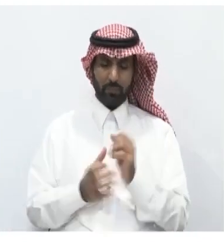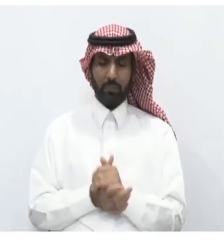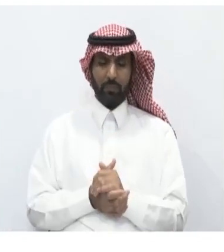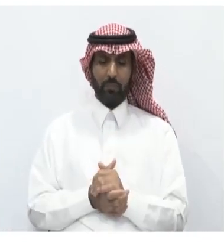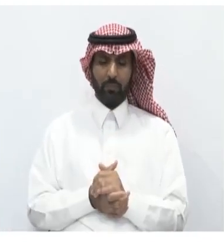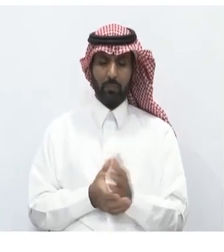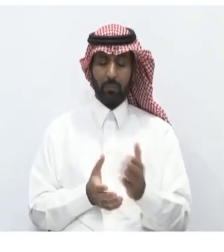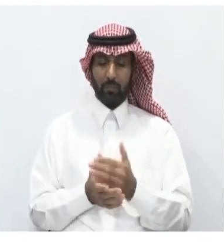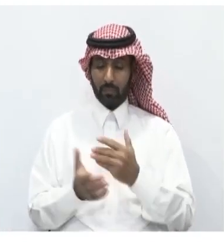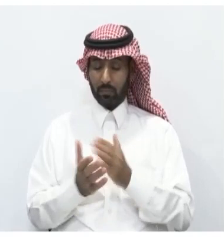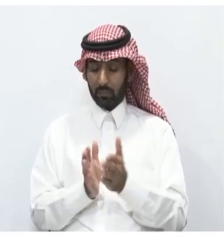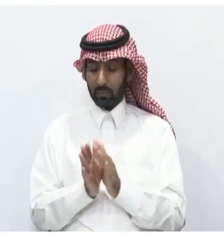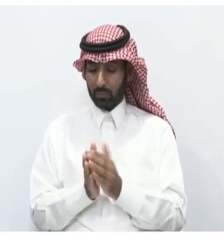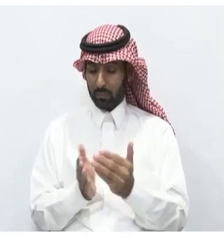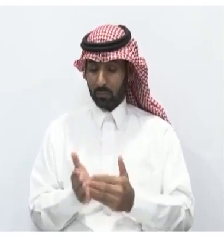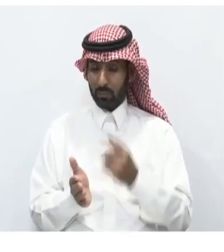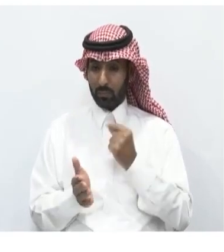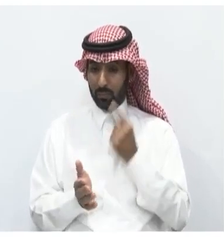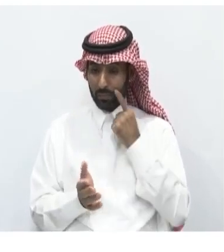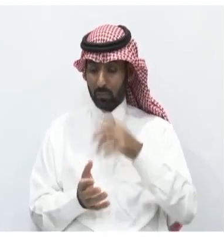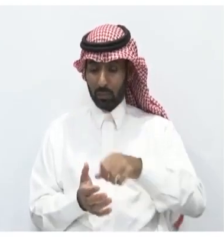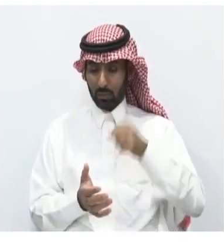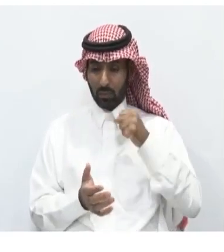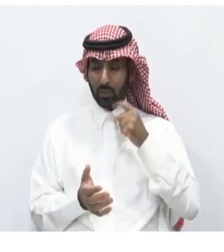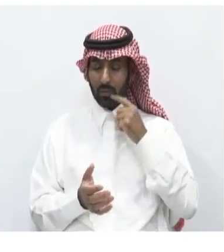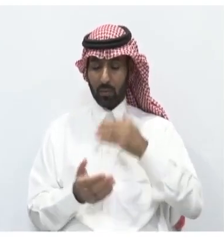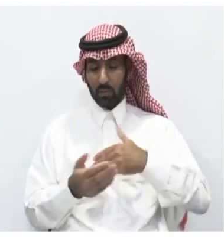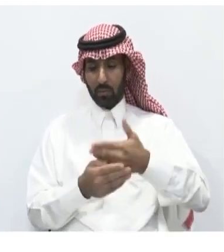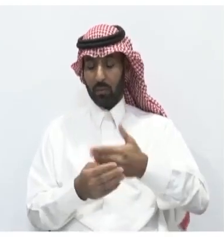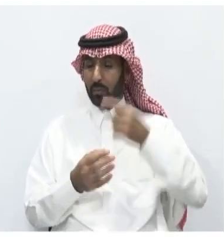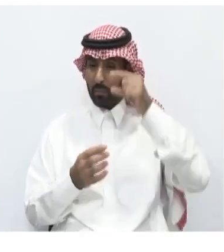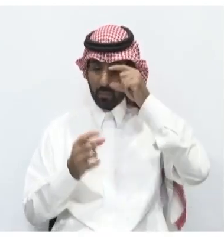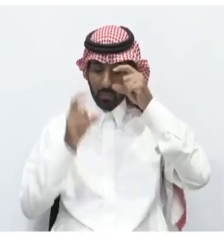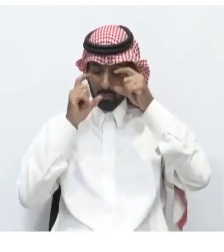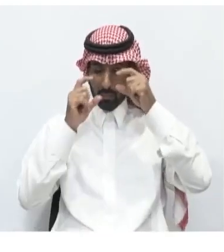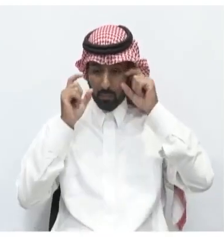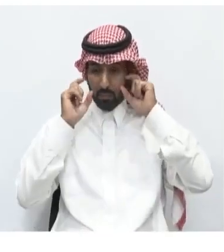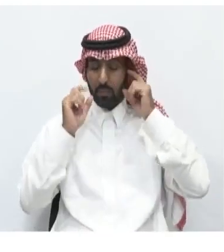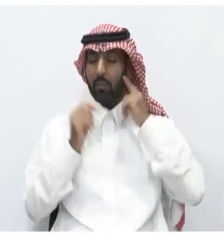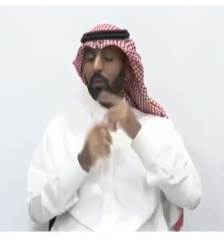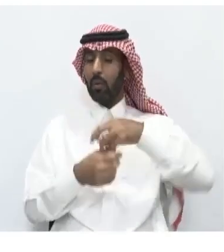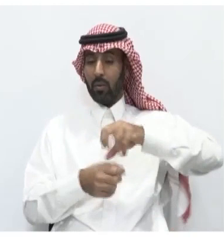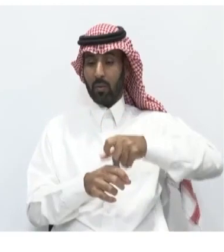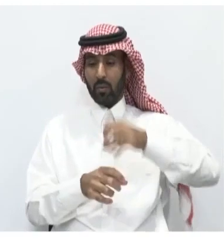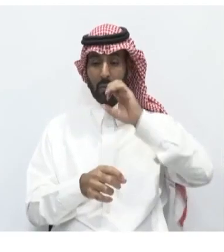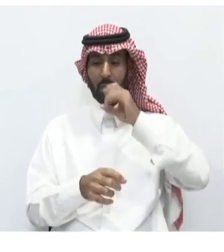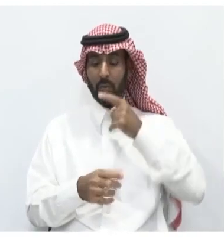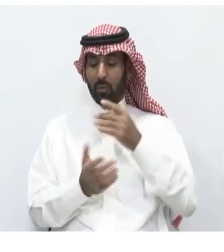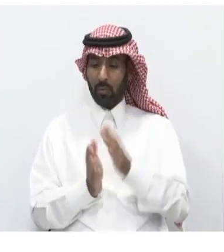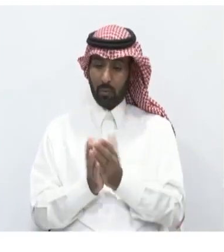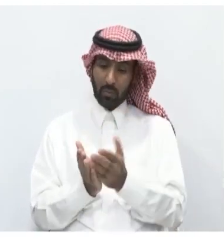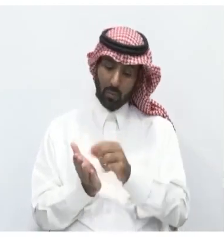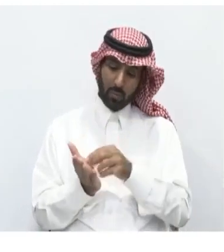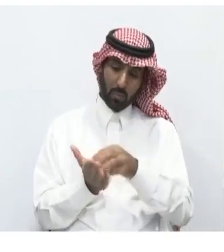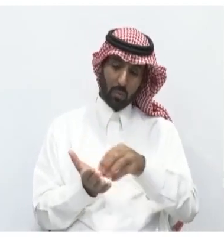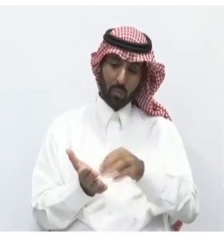bottom. Keep items which you will need to access often, such as your sunglasses, your water bottle, and your guidebook in an